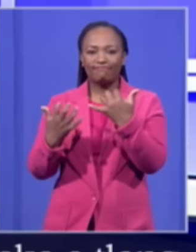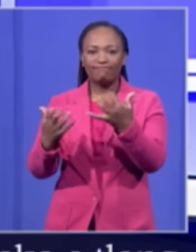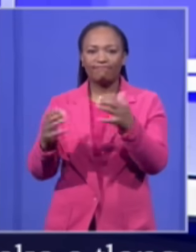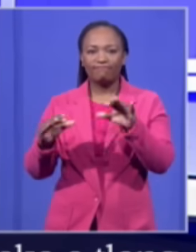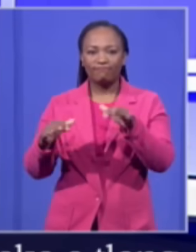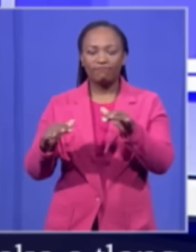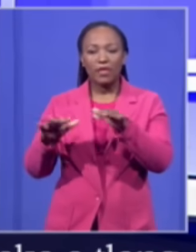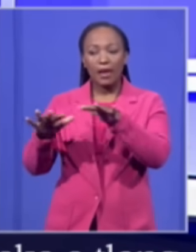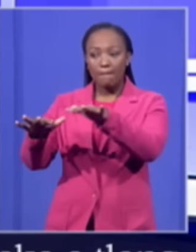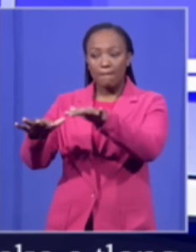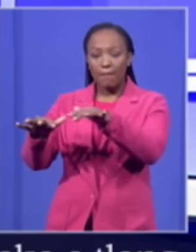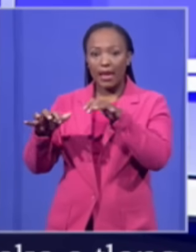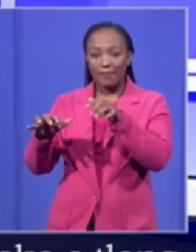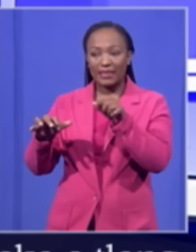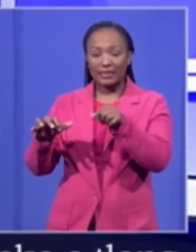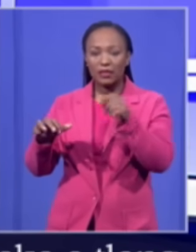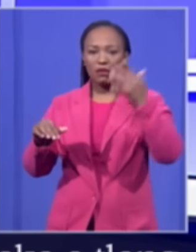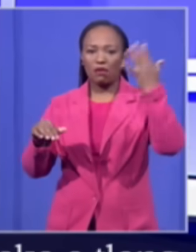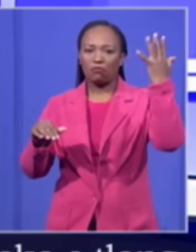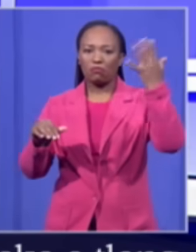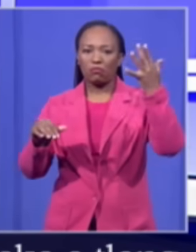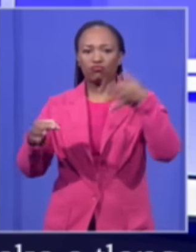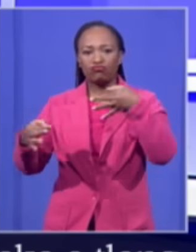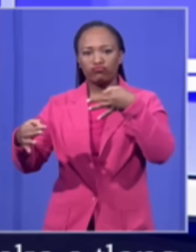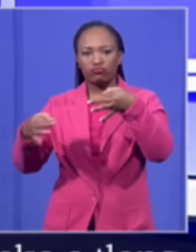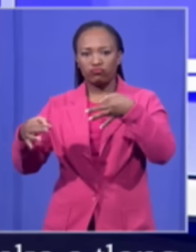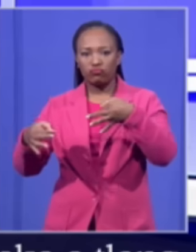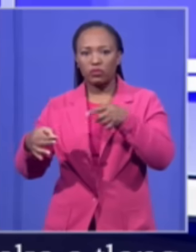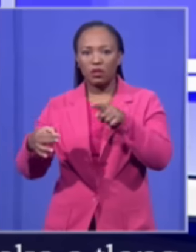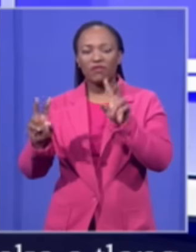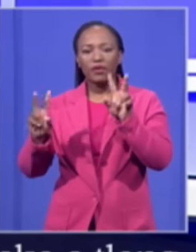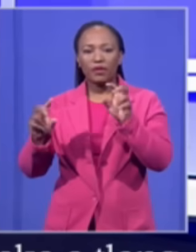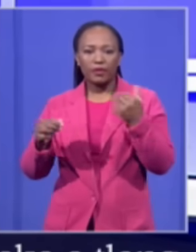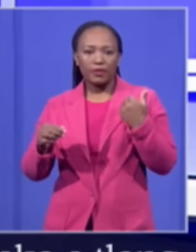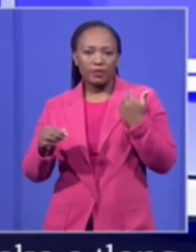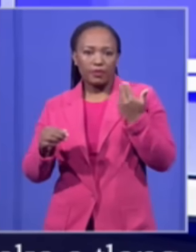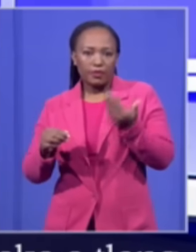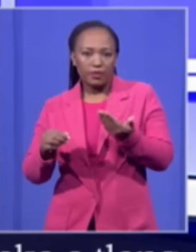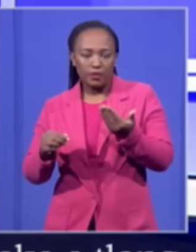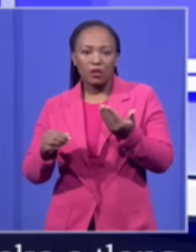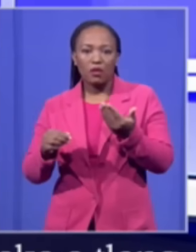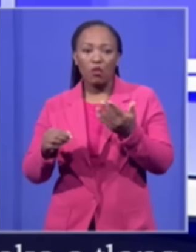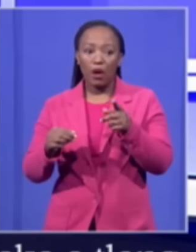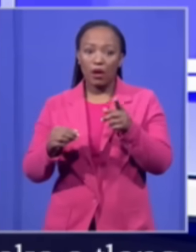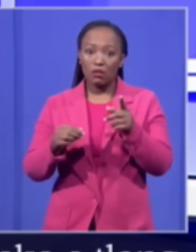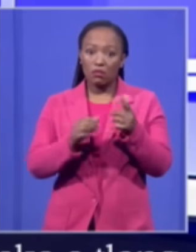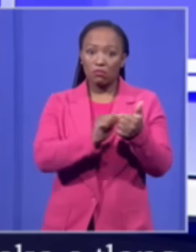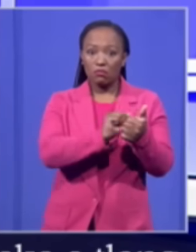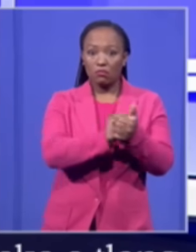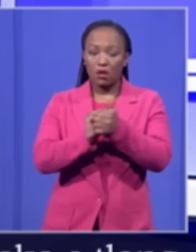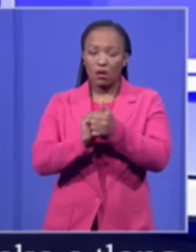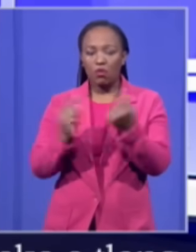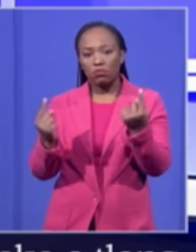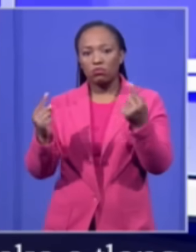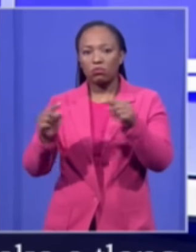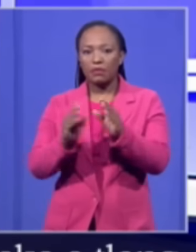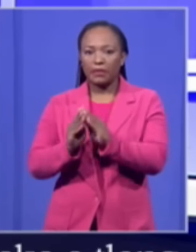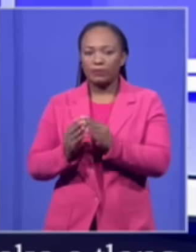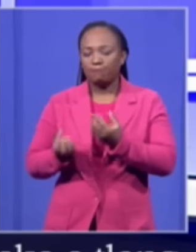palamente ka lefoko gompieno ka ga dintlhakaelo tse di thadilweng tse makoko a latlhetseng la motlapitsong mo go